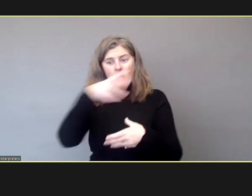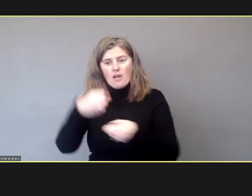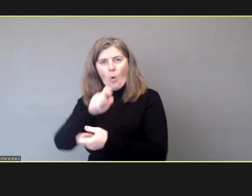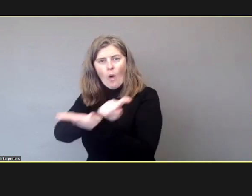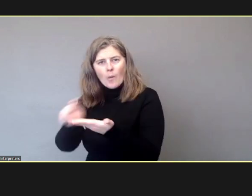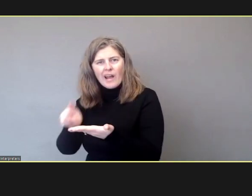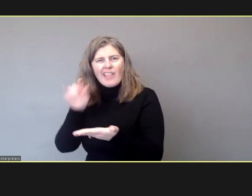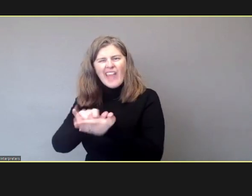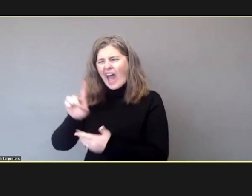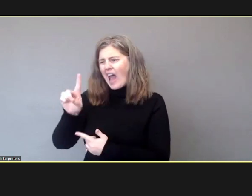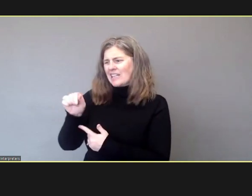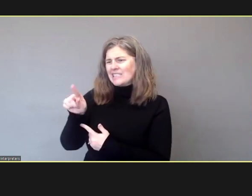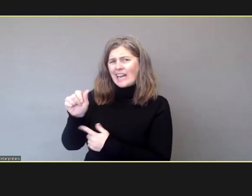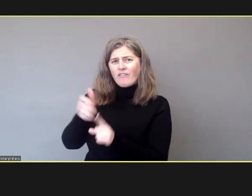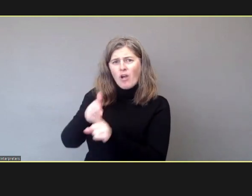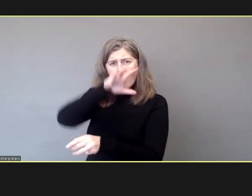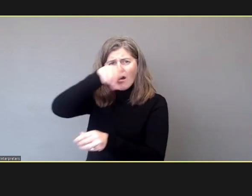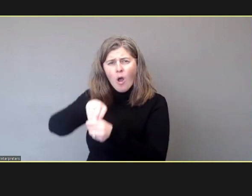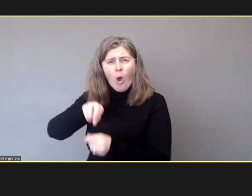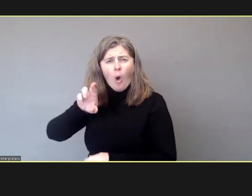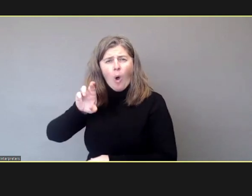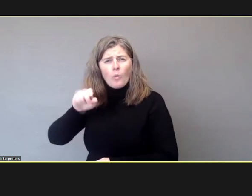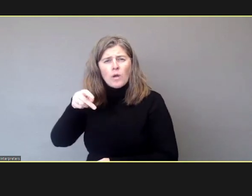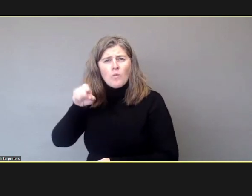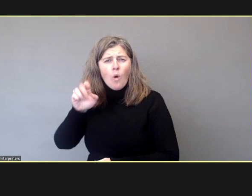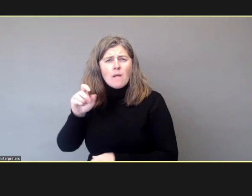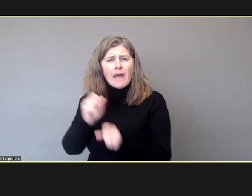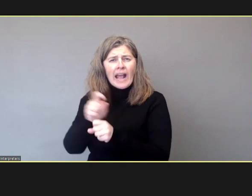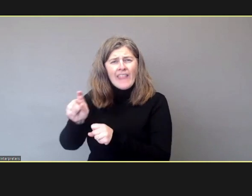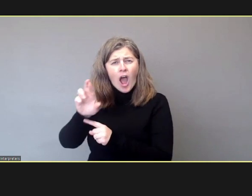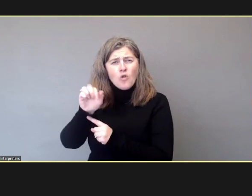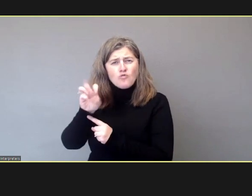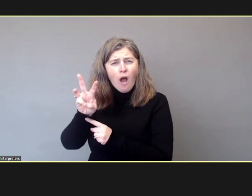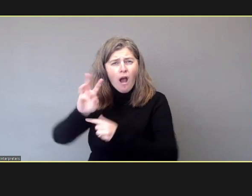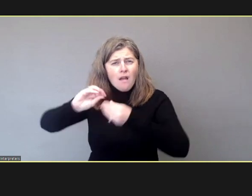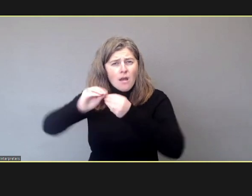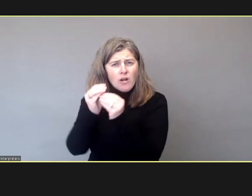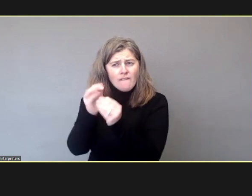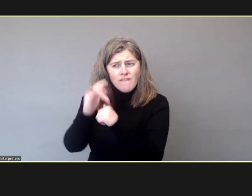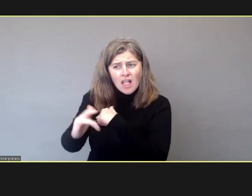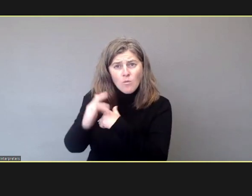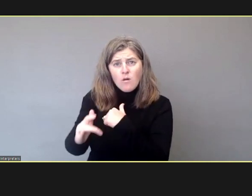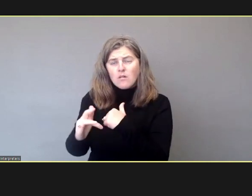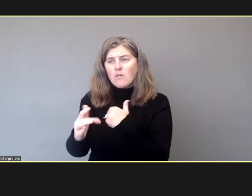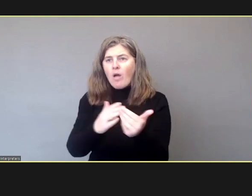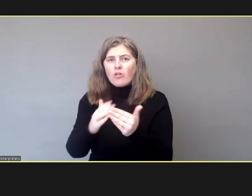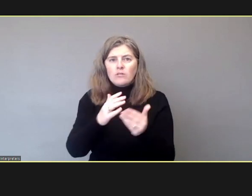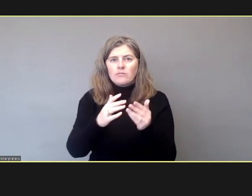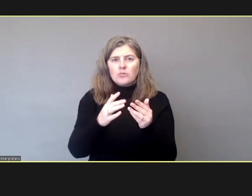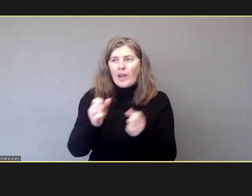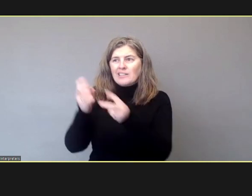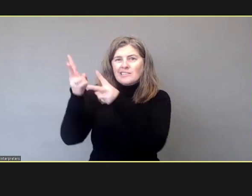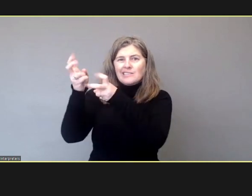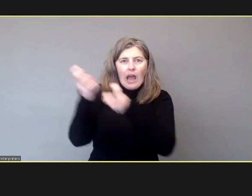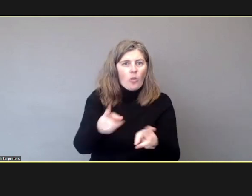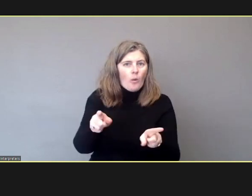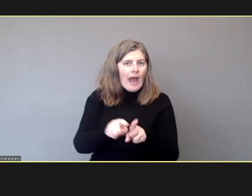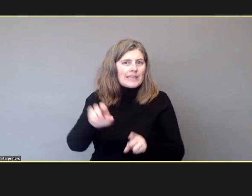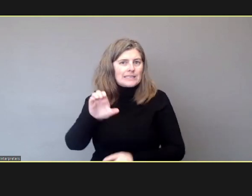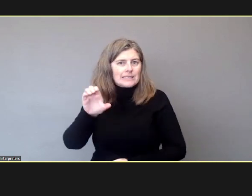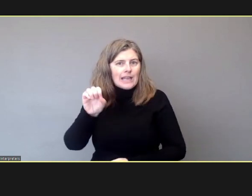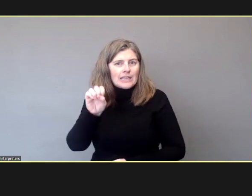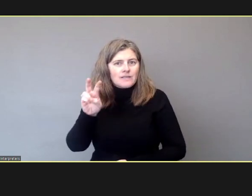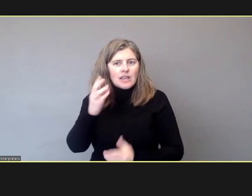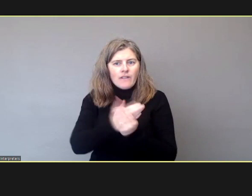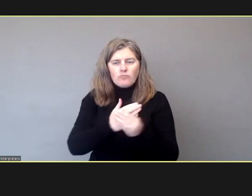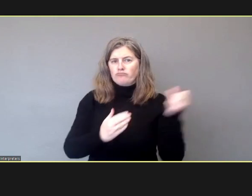has there been any discussion about making those raw data points available, just in whether it's a downloadable CSV? Oh,